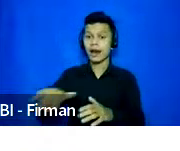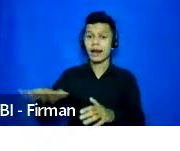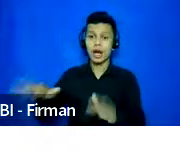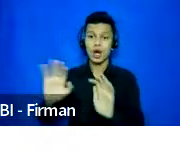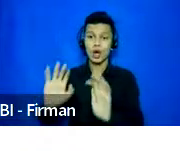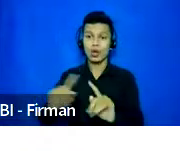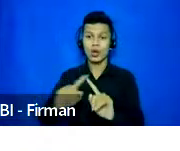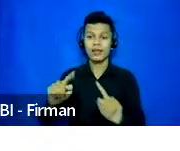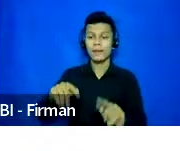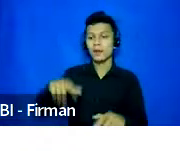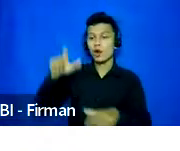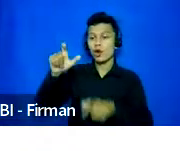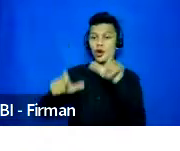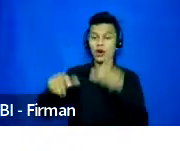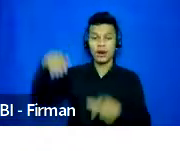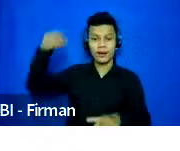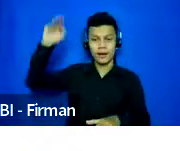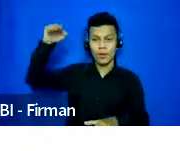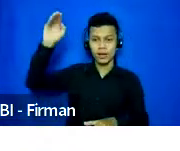the